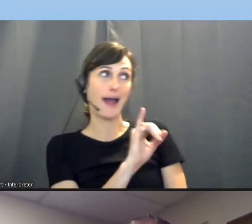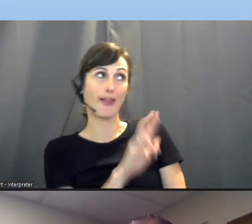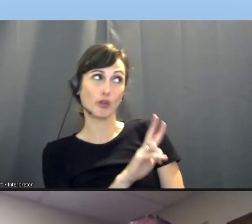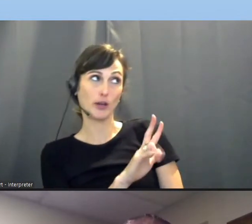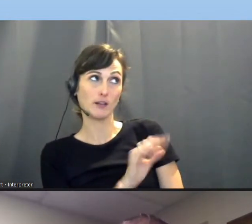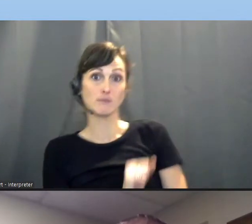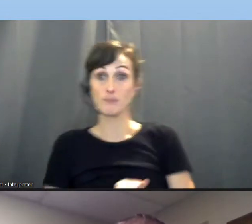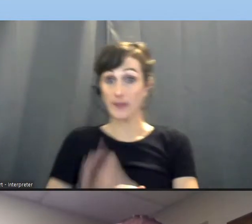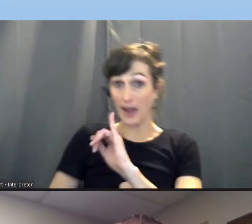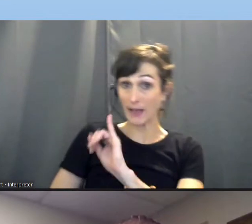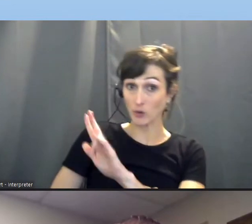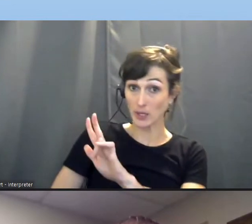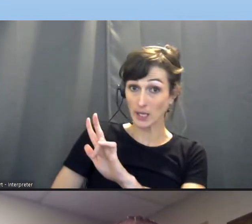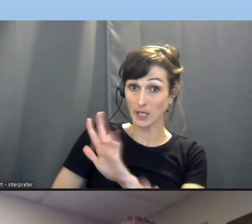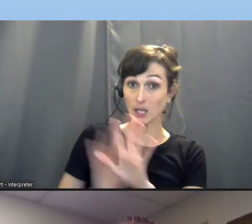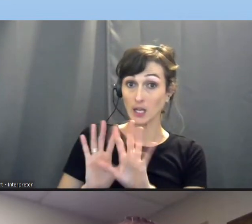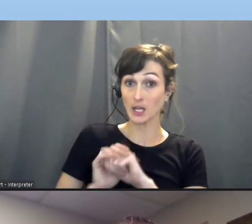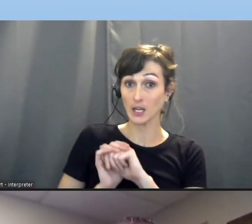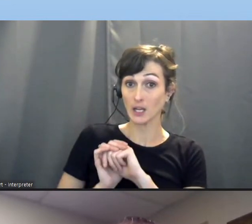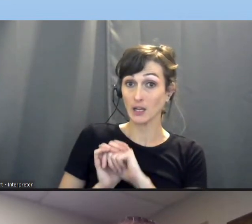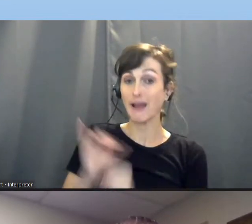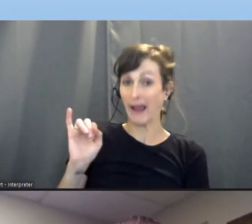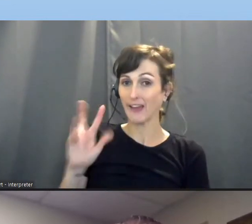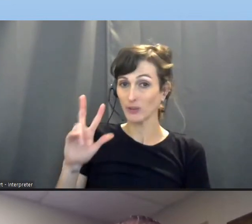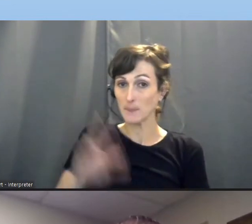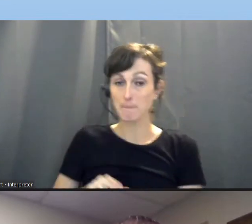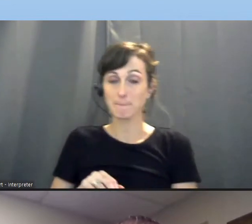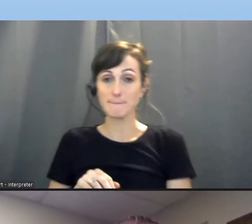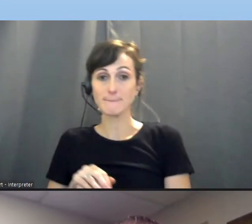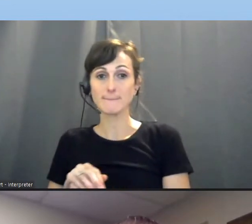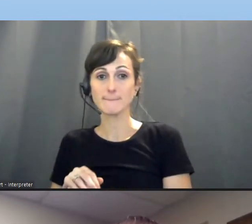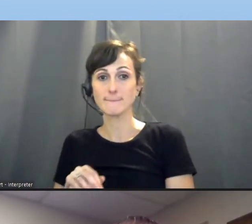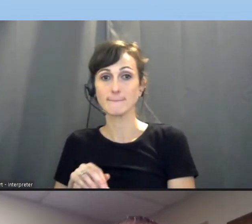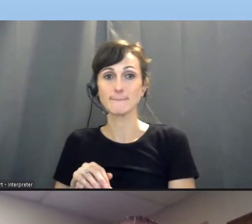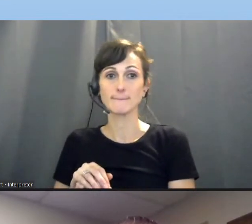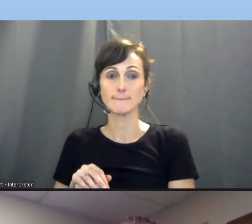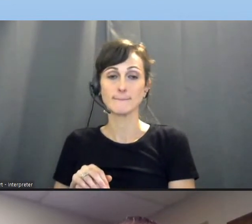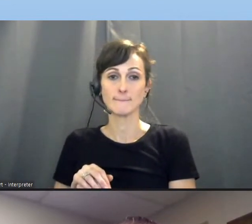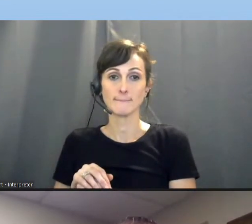I-3? I believe. Yes, sir.